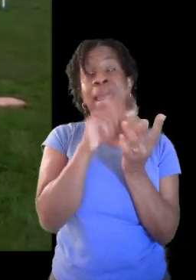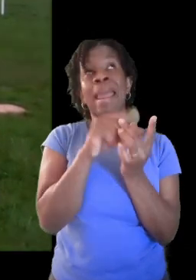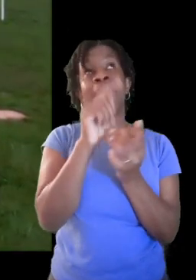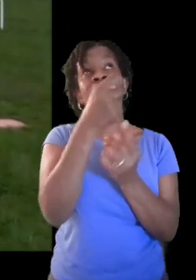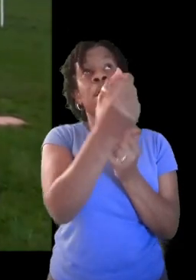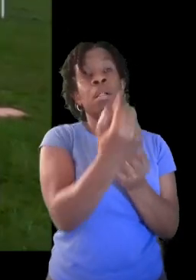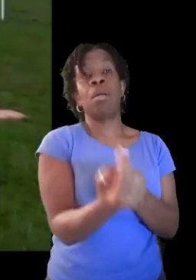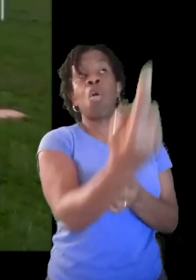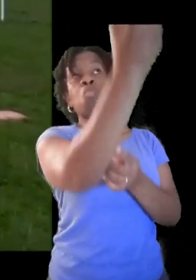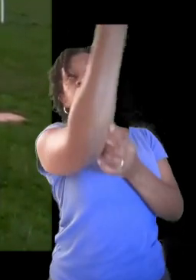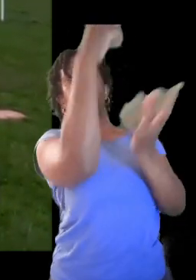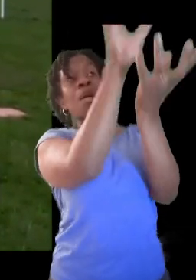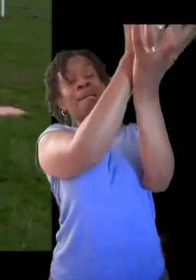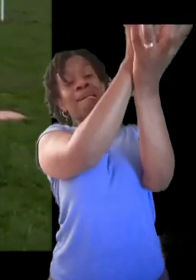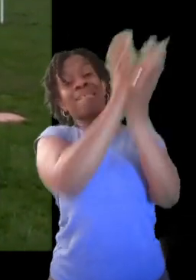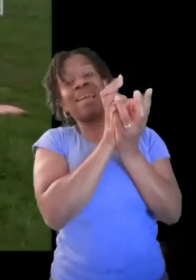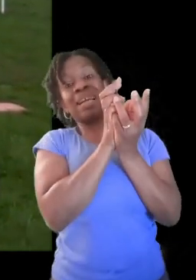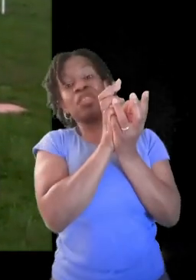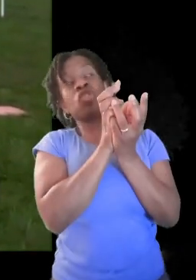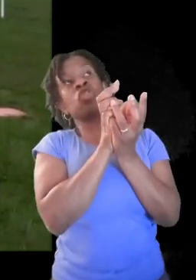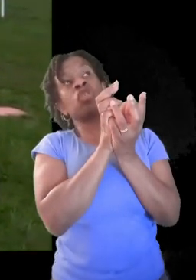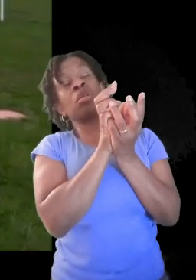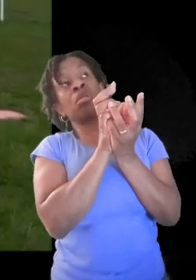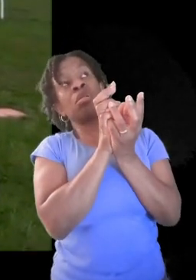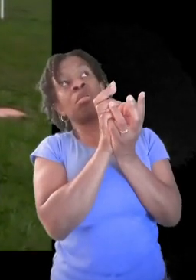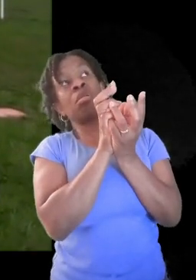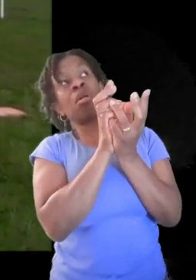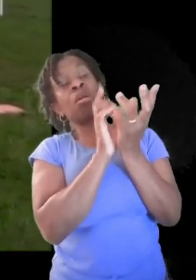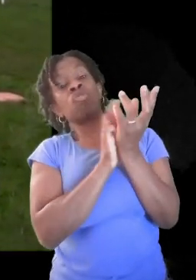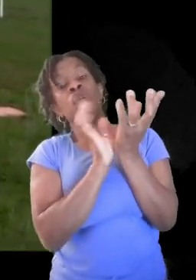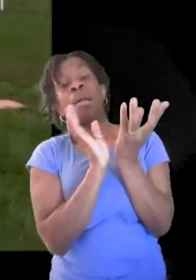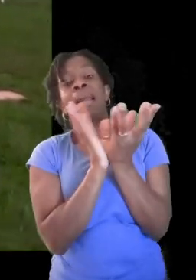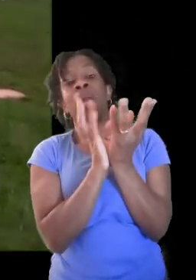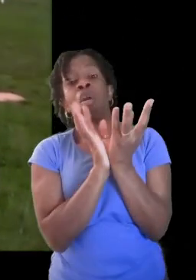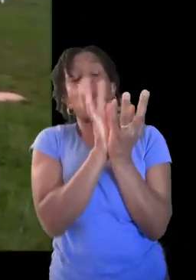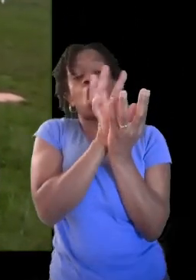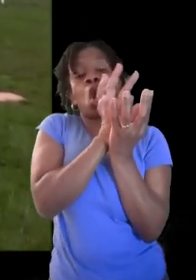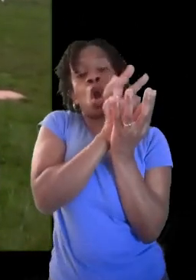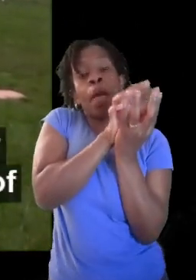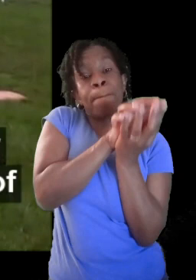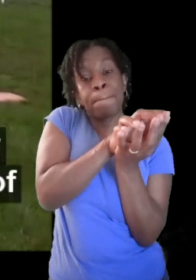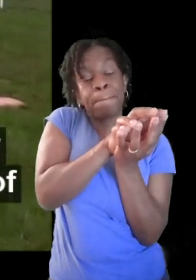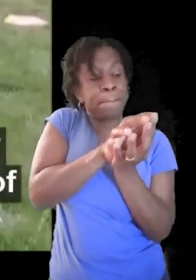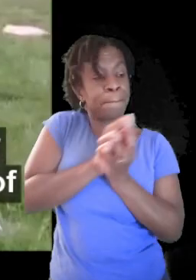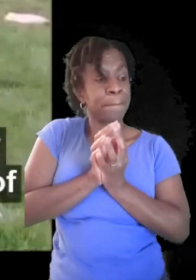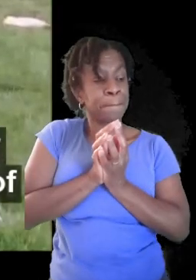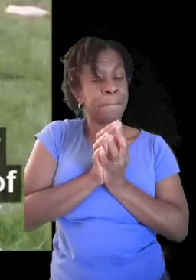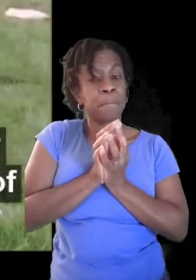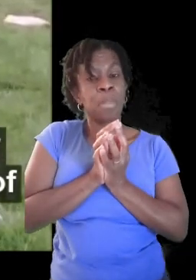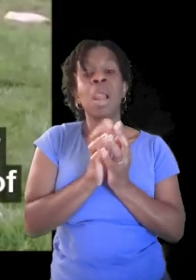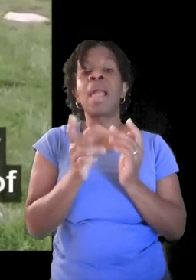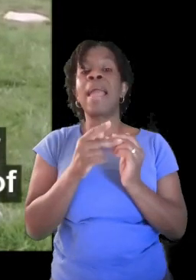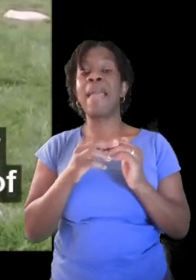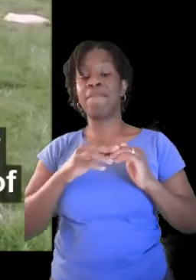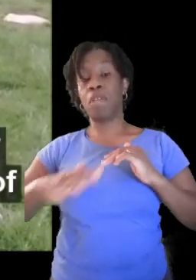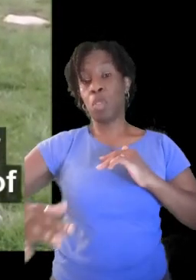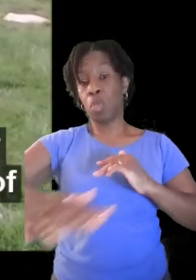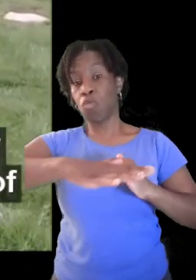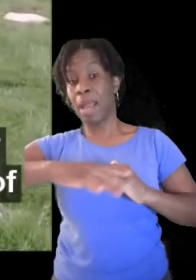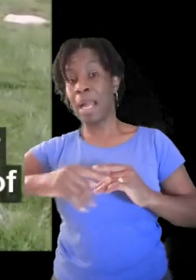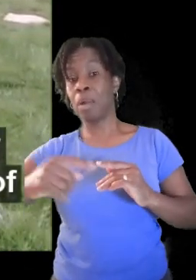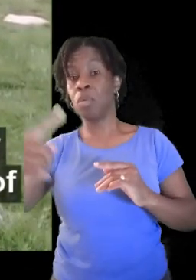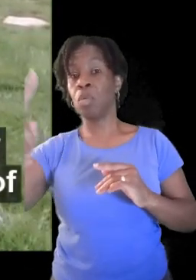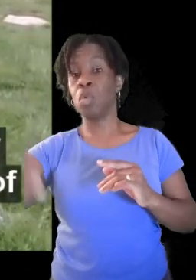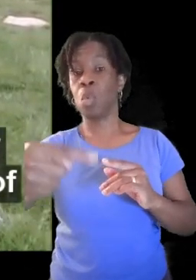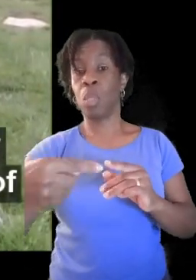air, you're going to want to try and get under the ball, close the glove around it when it comes in. If the ball is coming on the